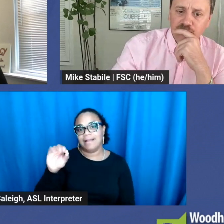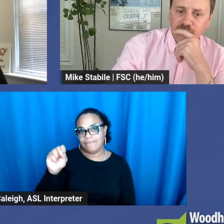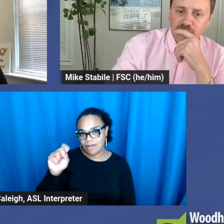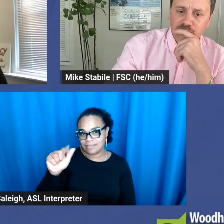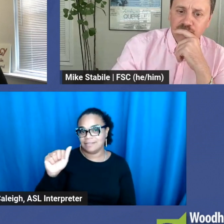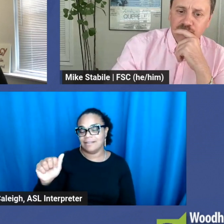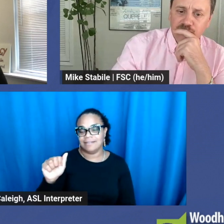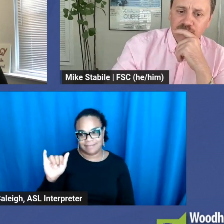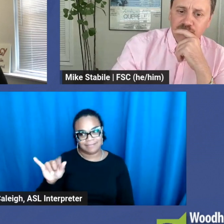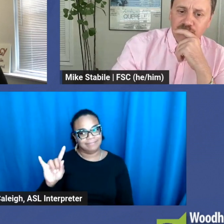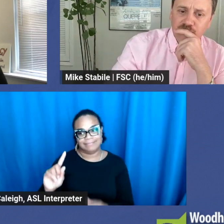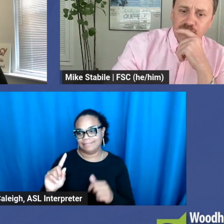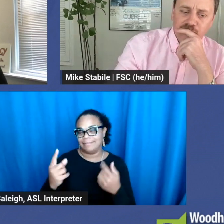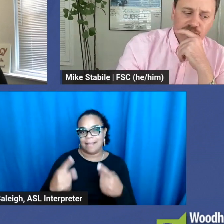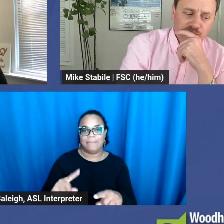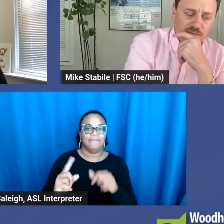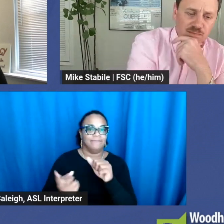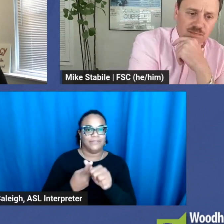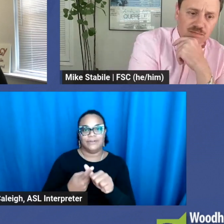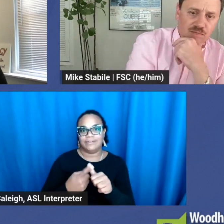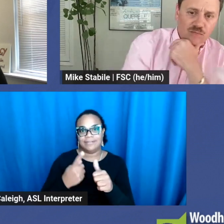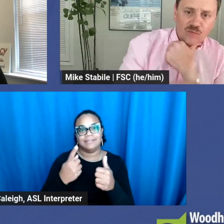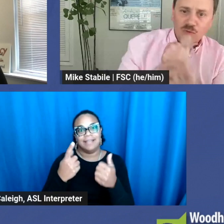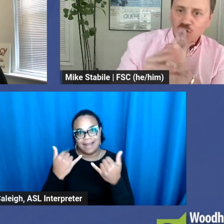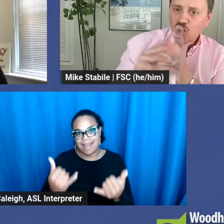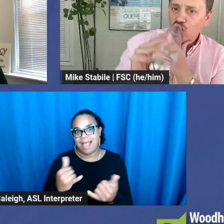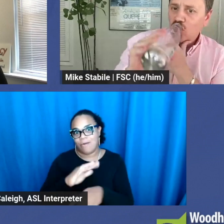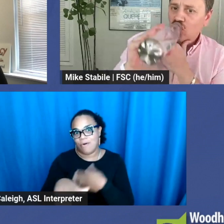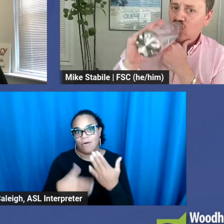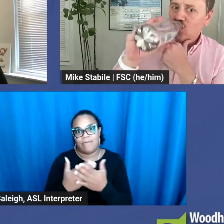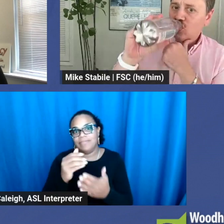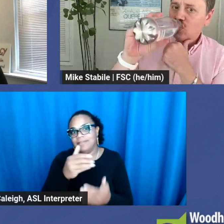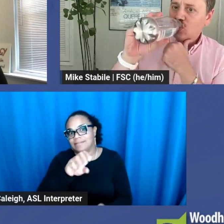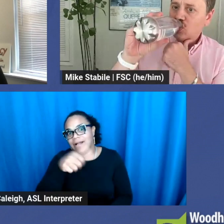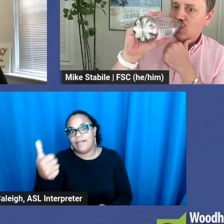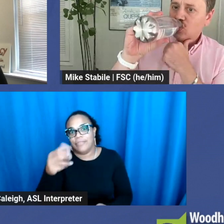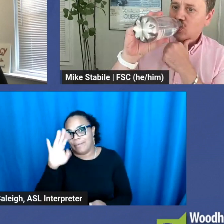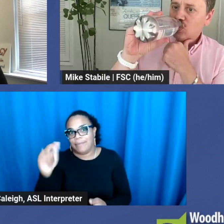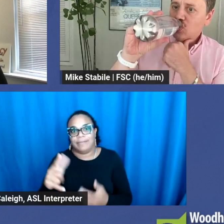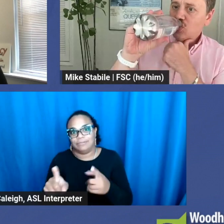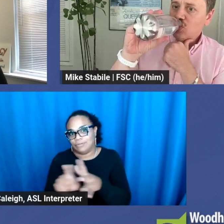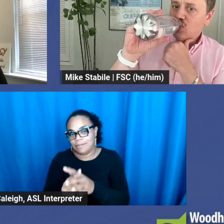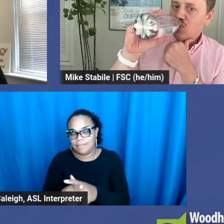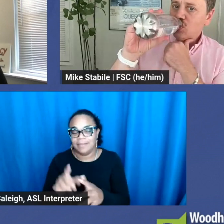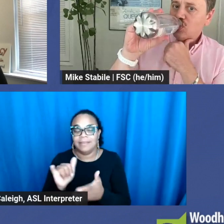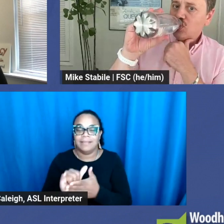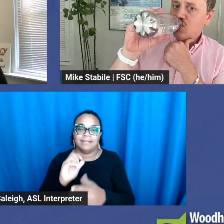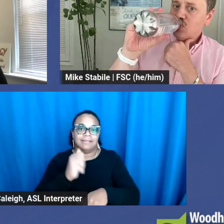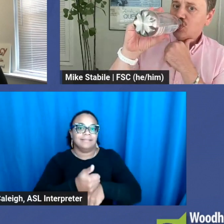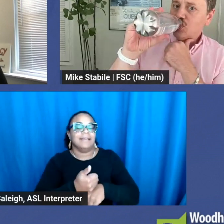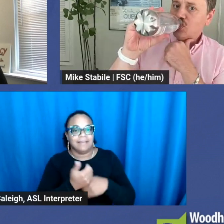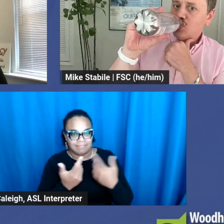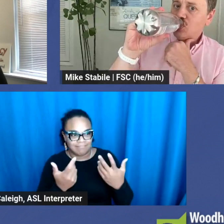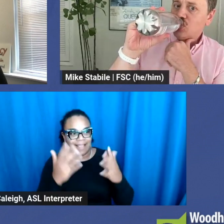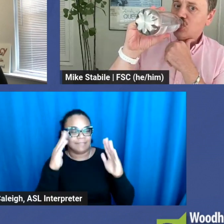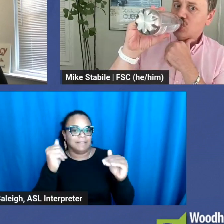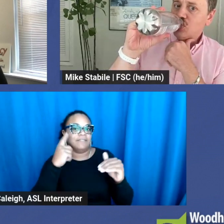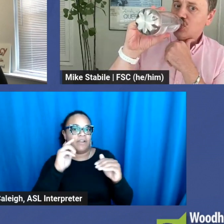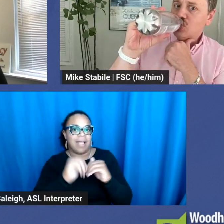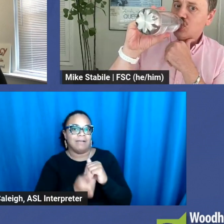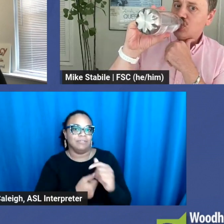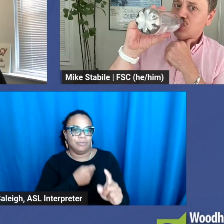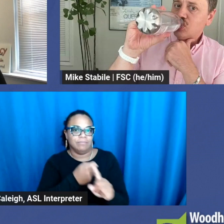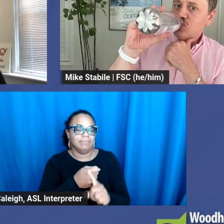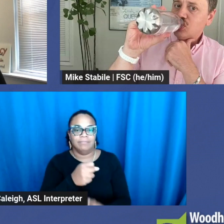bills. It set a precedent for how to go after Section 230, but also just more broadly internet constitutional